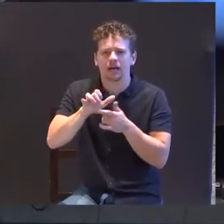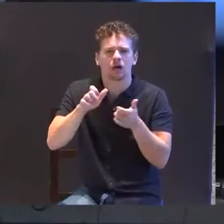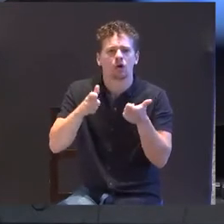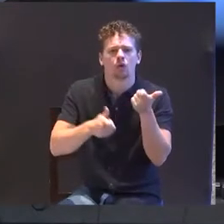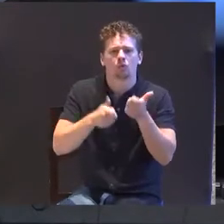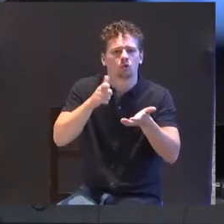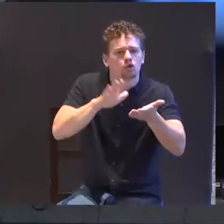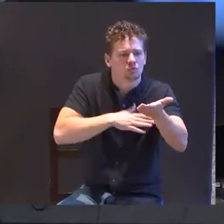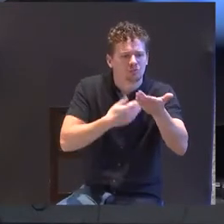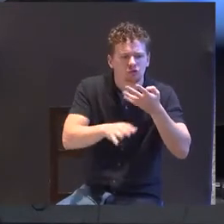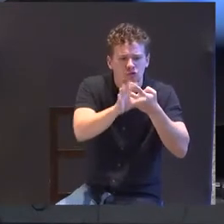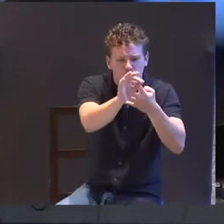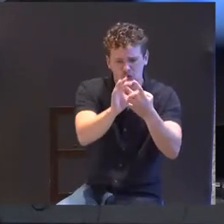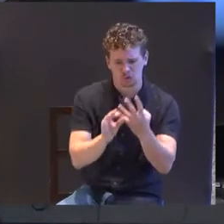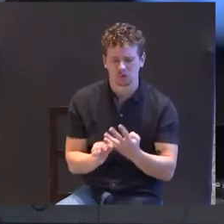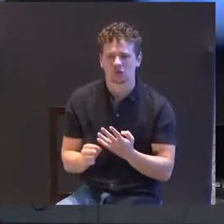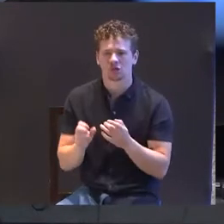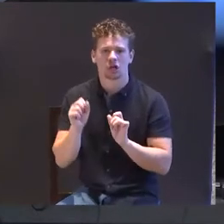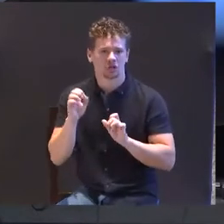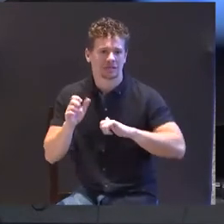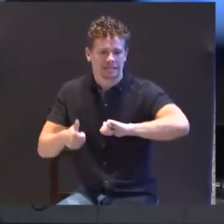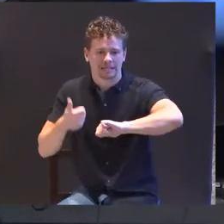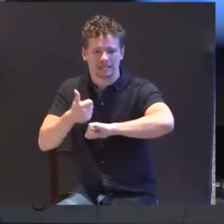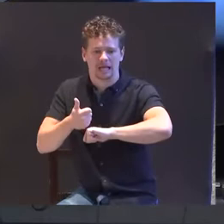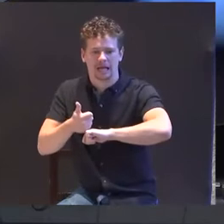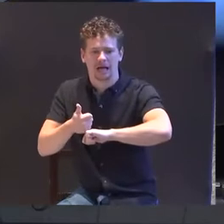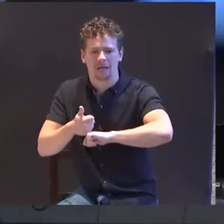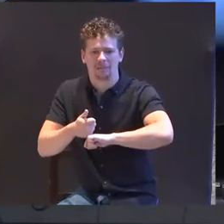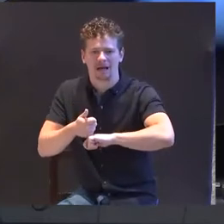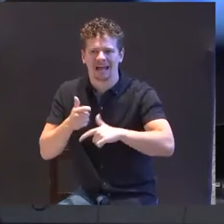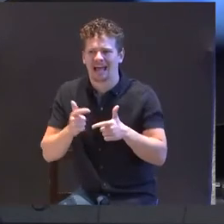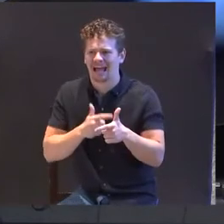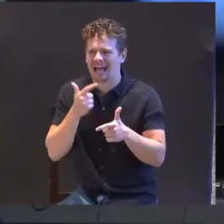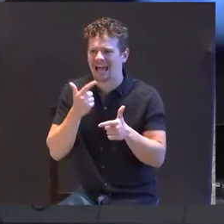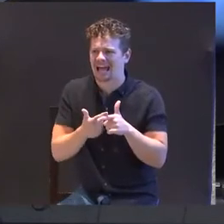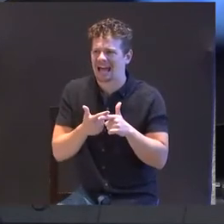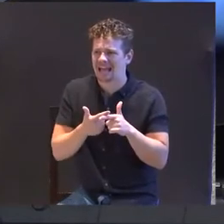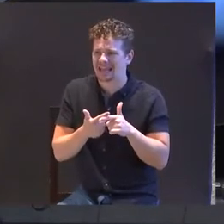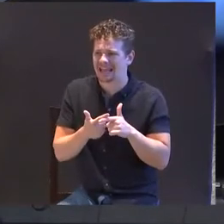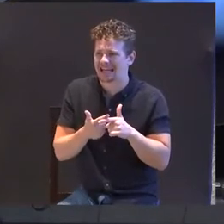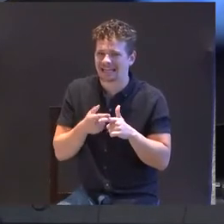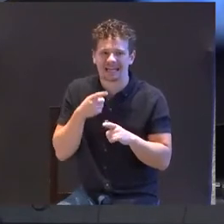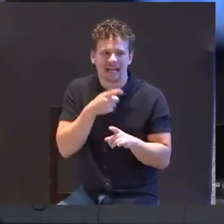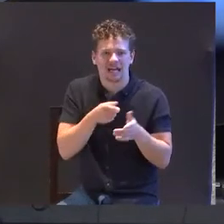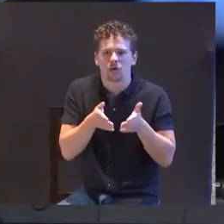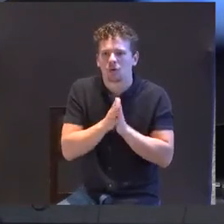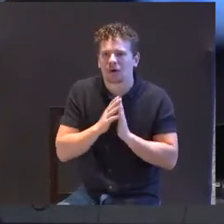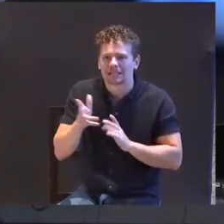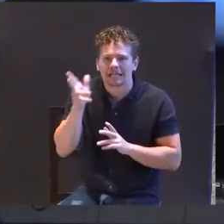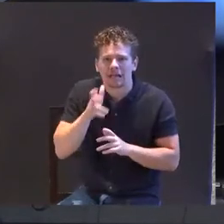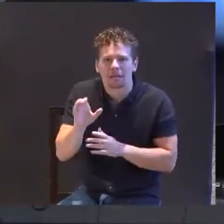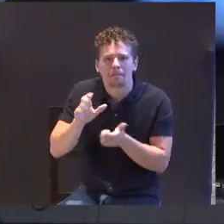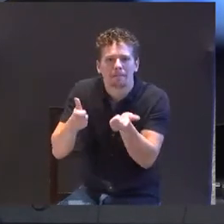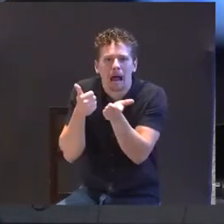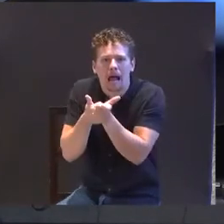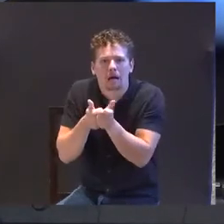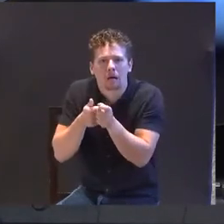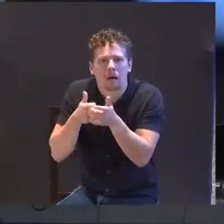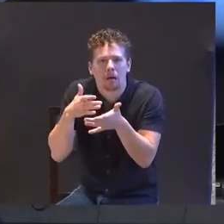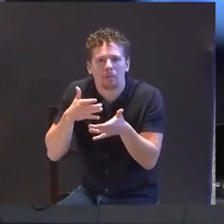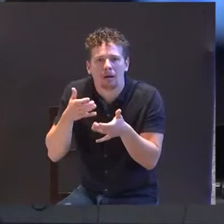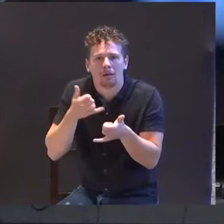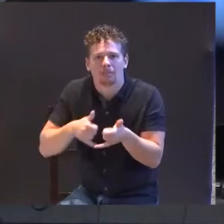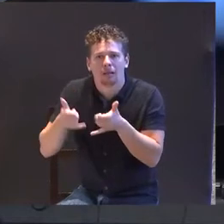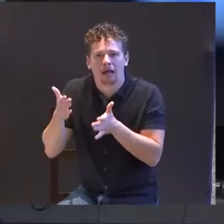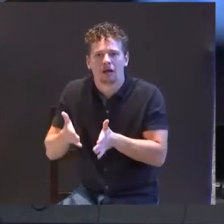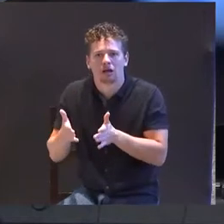it. And during the rehearsal, he's like, could I just hear the backups? And I was just going, oh my God. But I picked the right